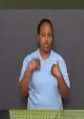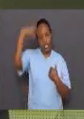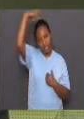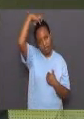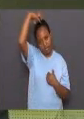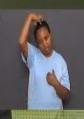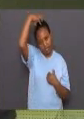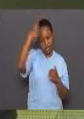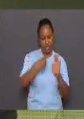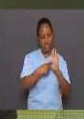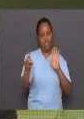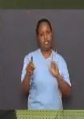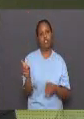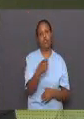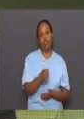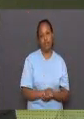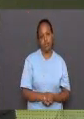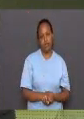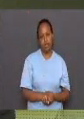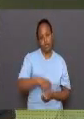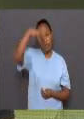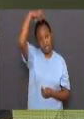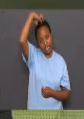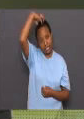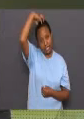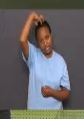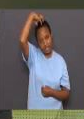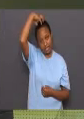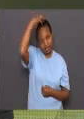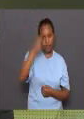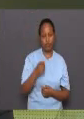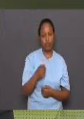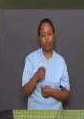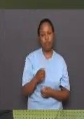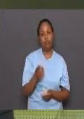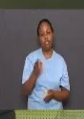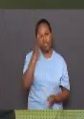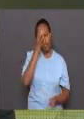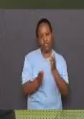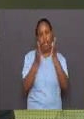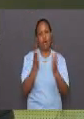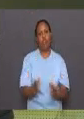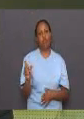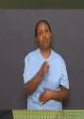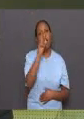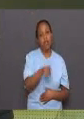government accountable. The government must justify its actions.